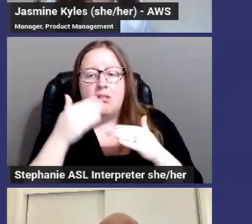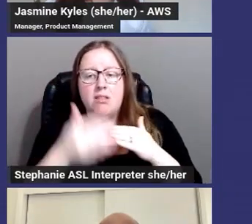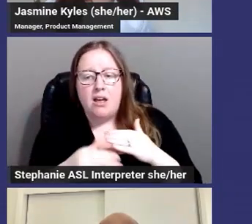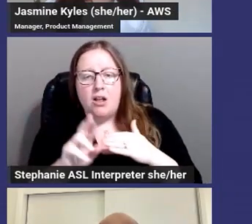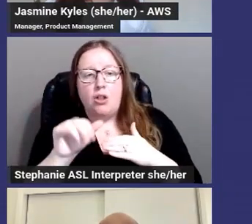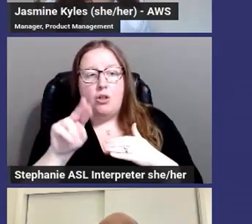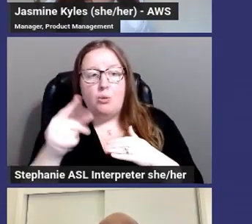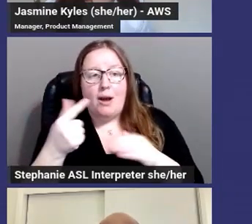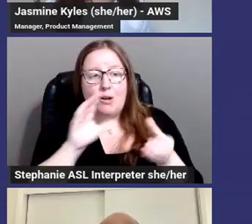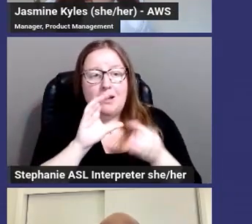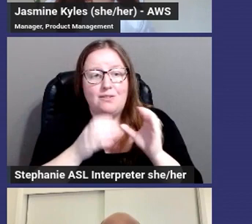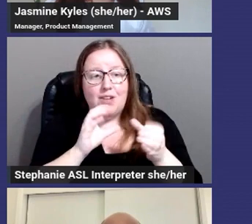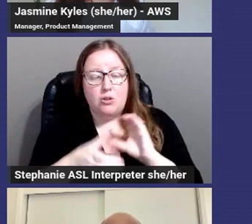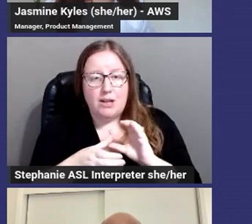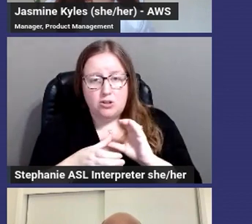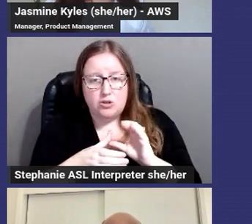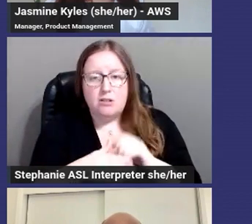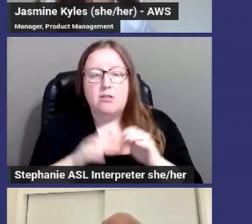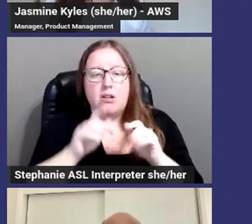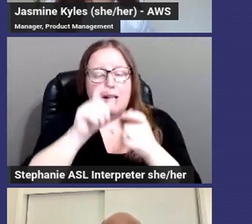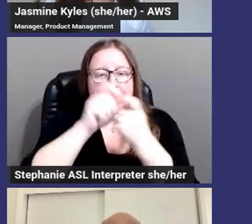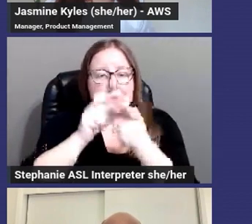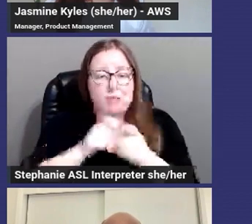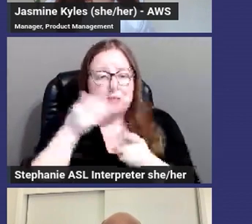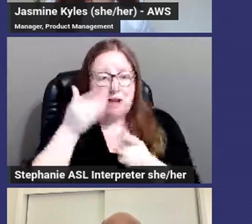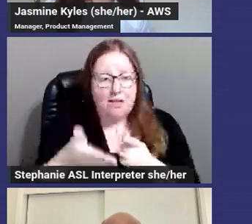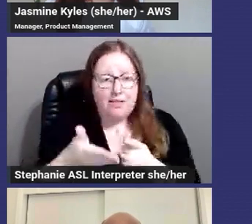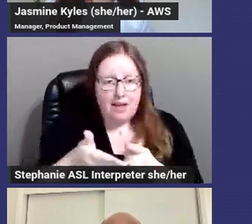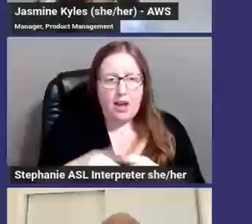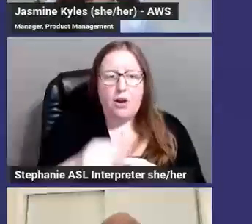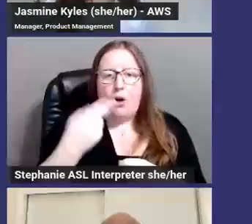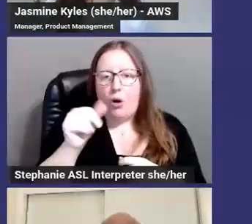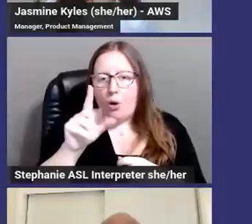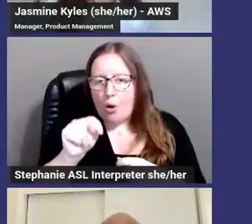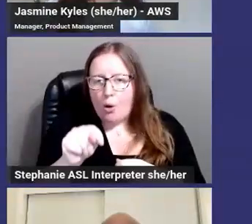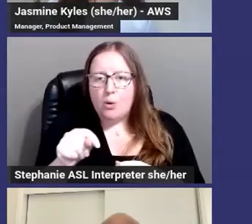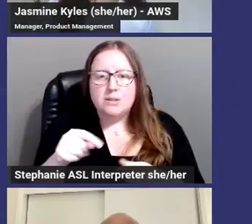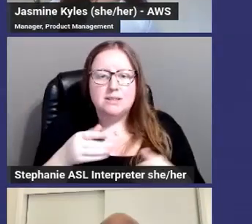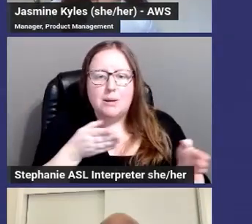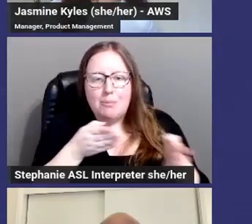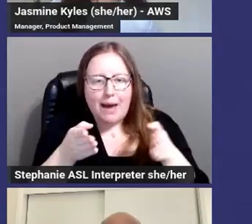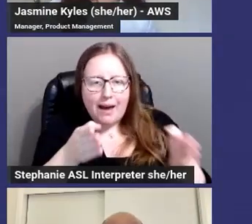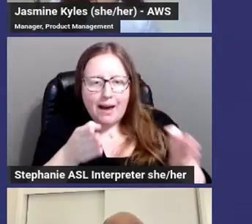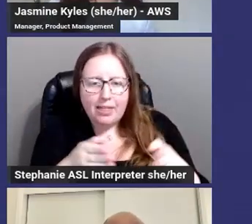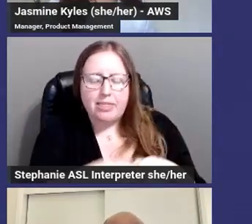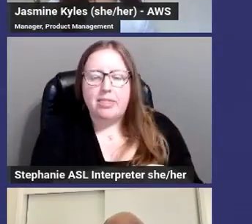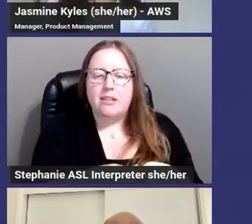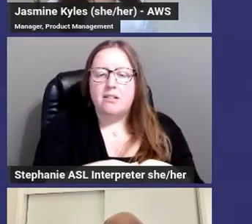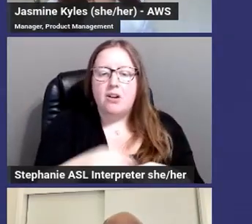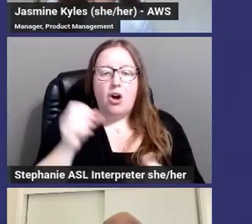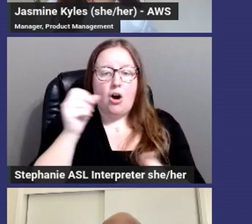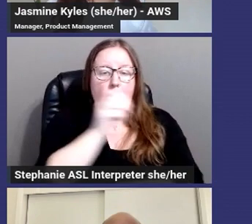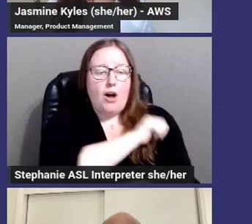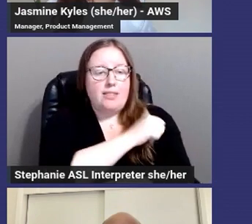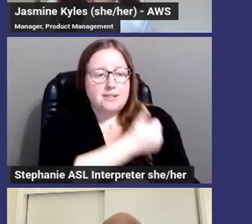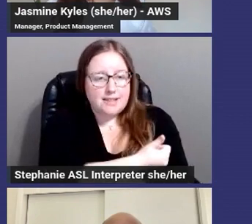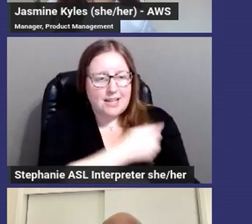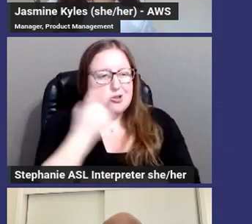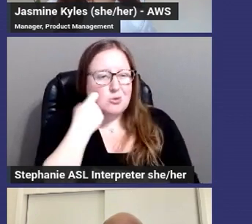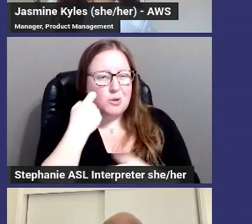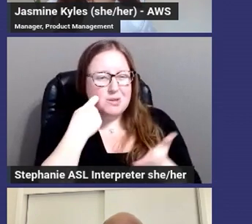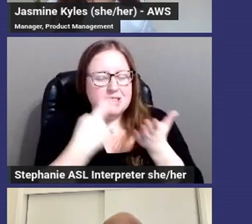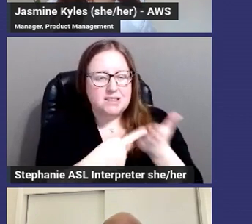routing configurations are, you can specify header, host, path, method-based routing, the authentication that we just discussed